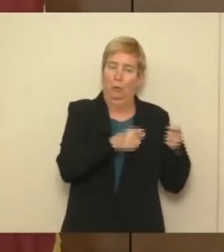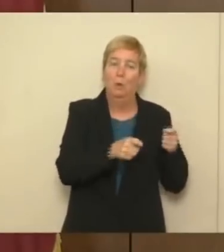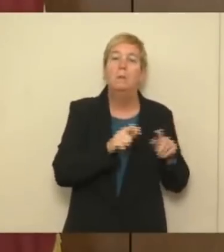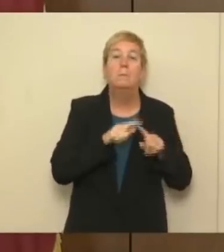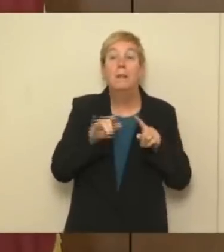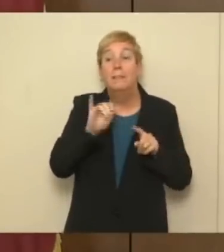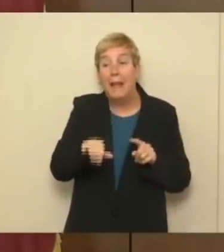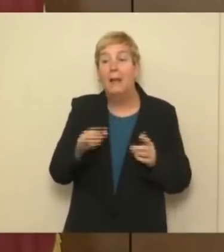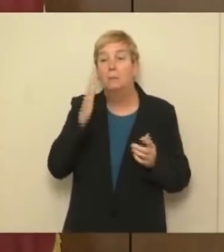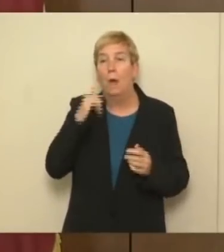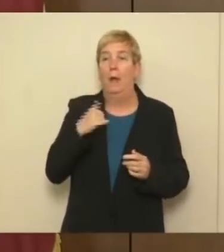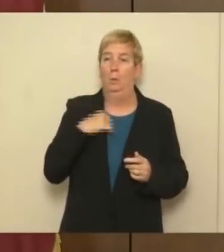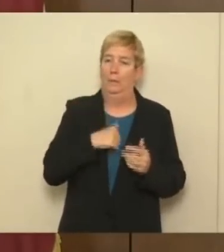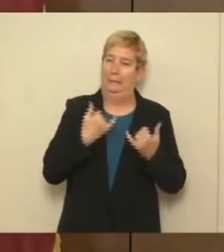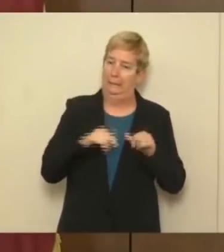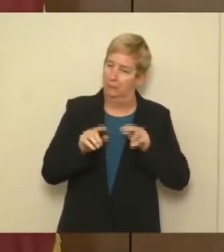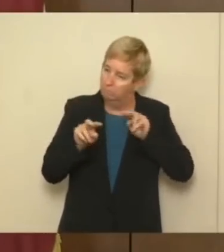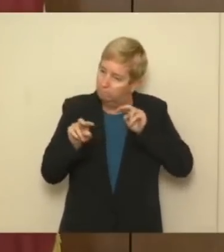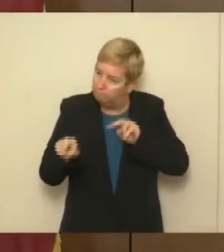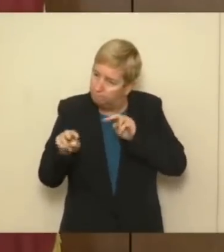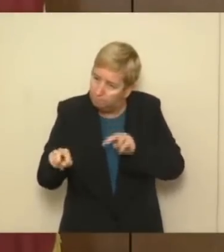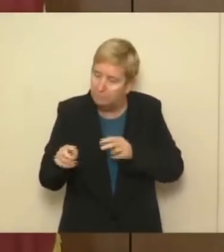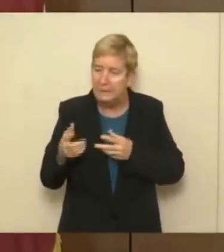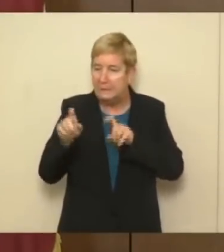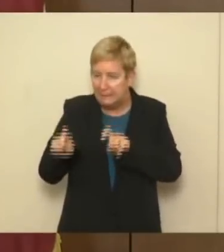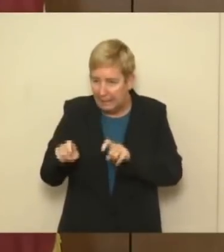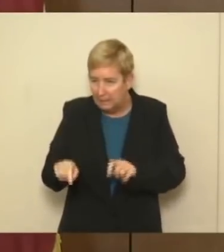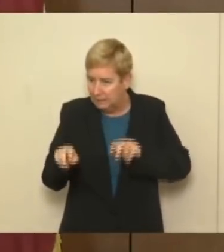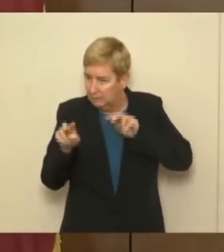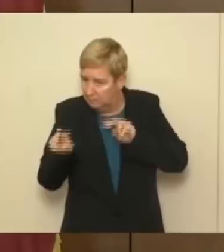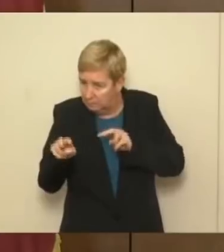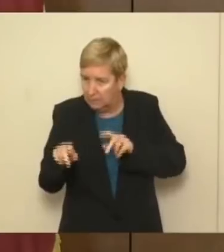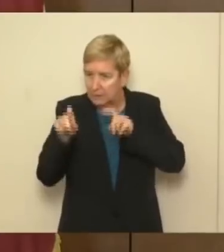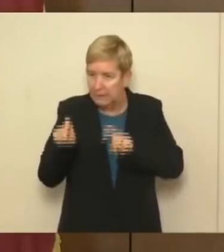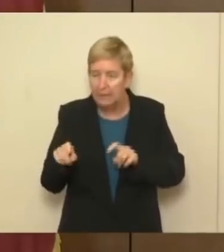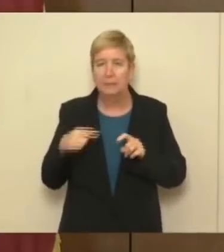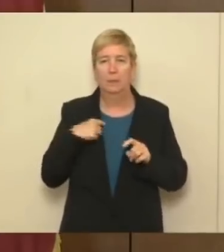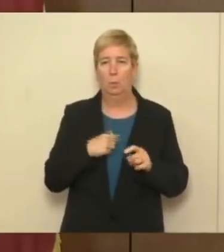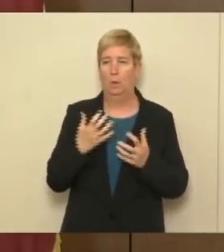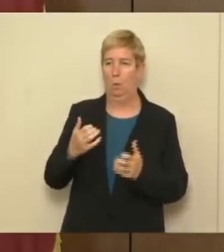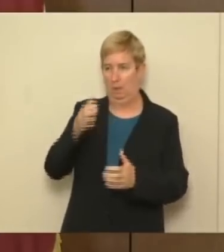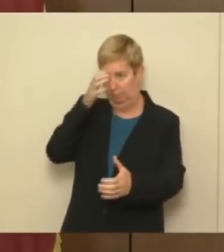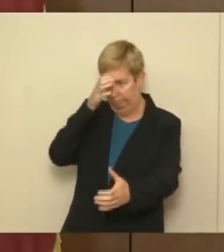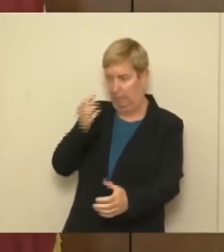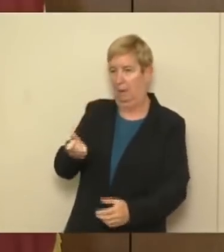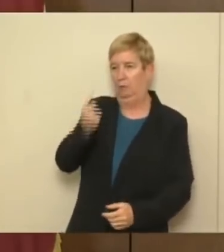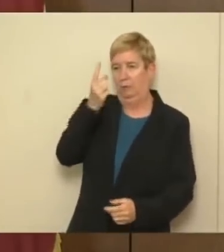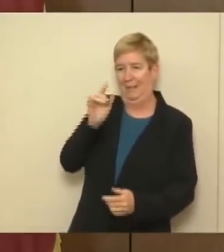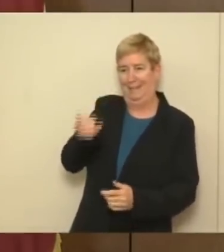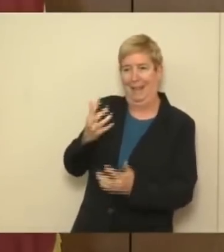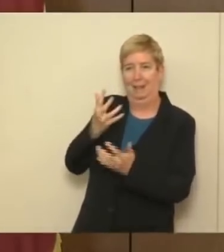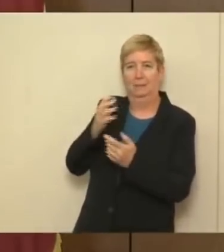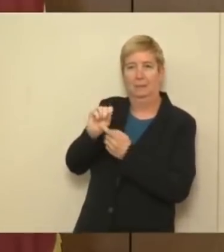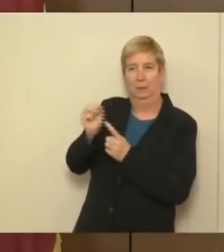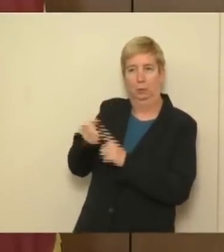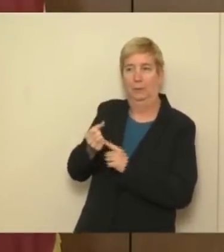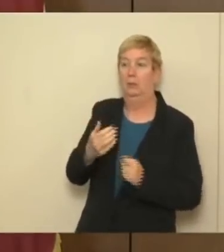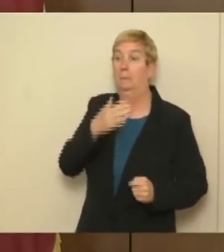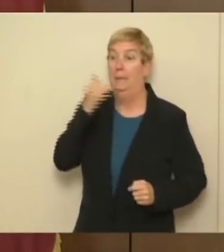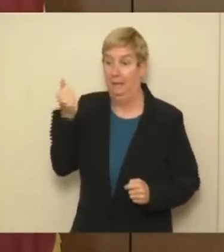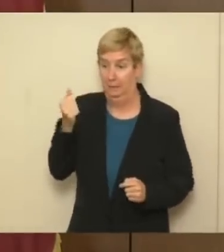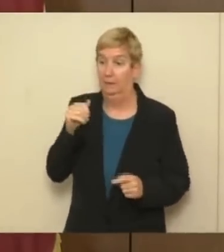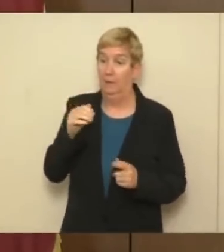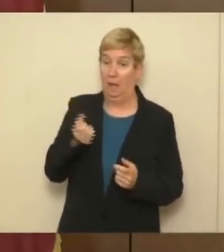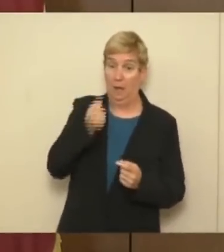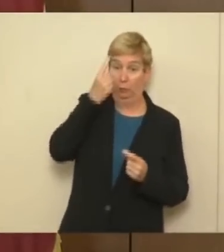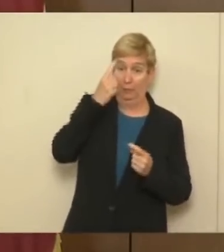significant surveillance testing operations. So we can know as much about it as possible to allow us to create the kind